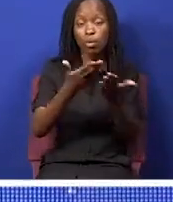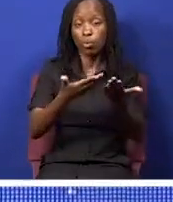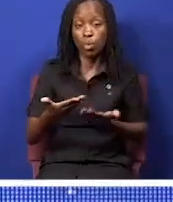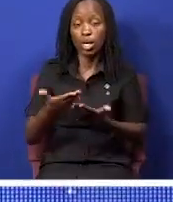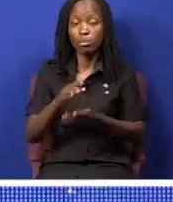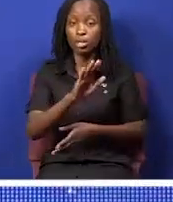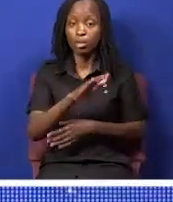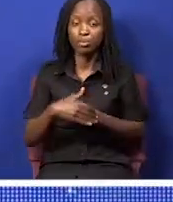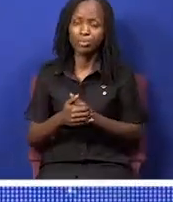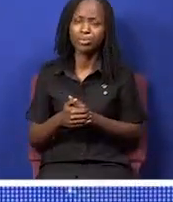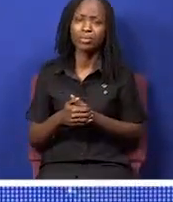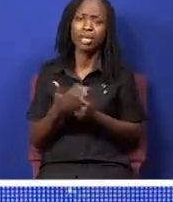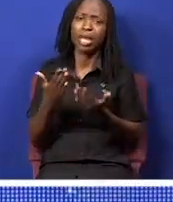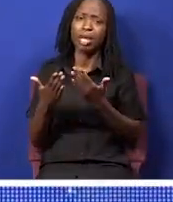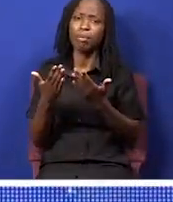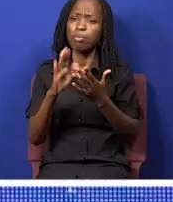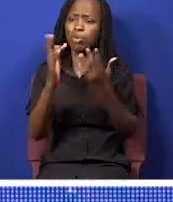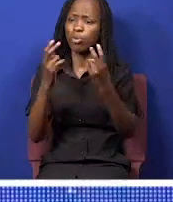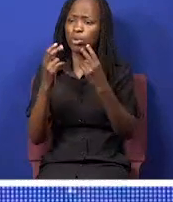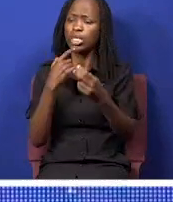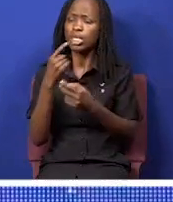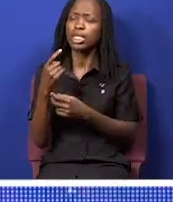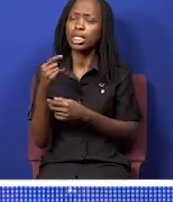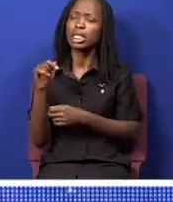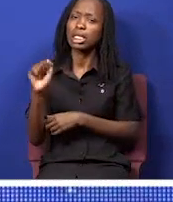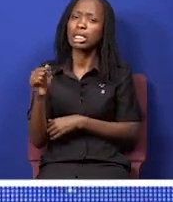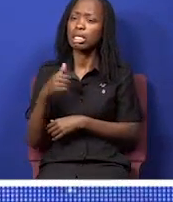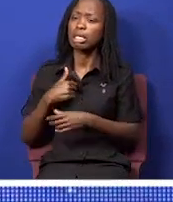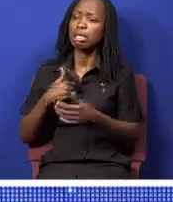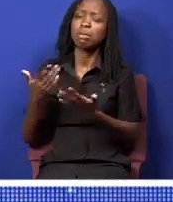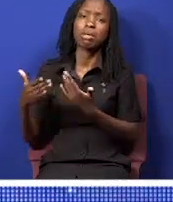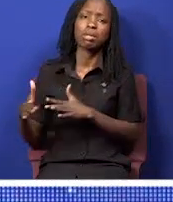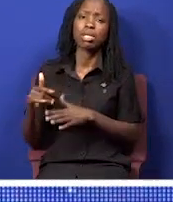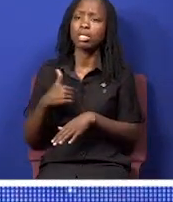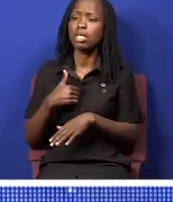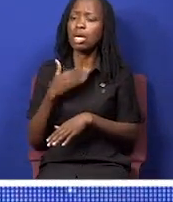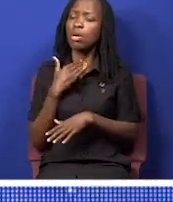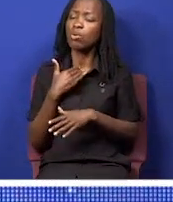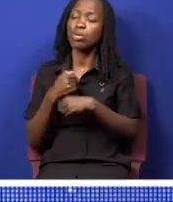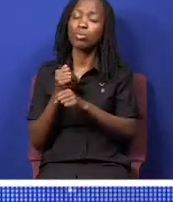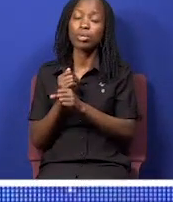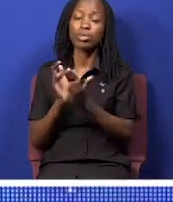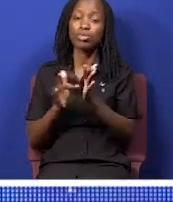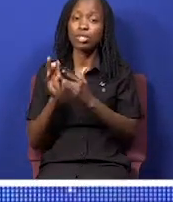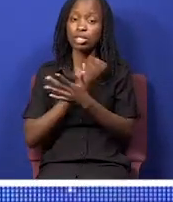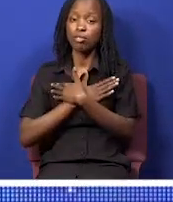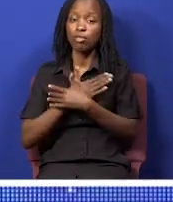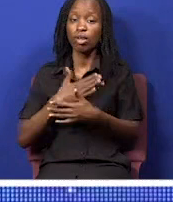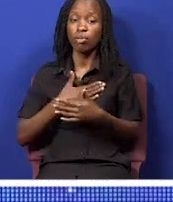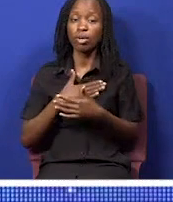them. So you may be there and you are saying, yeah, I'm lost and I really want to make Jesus my